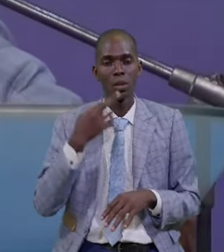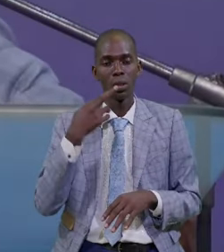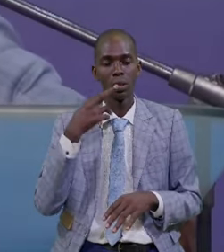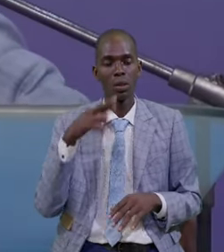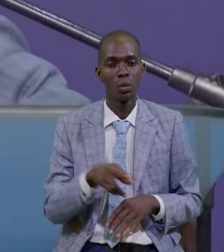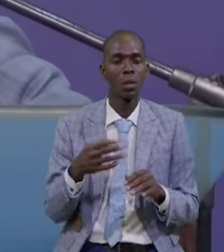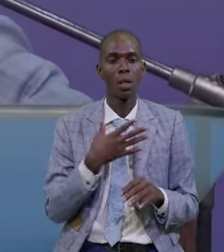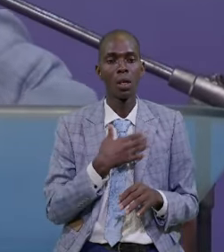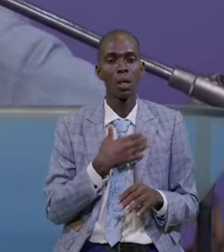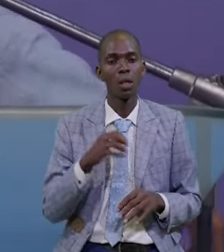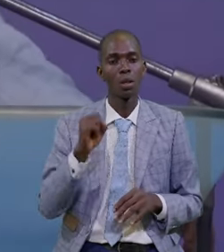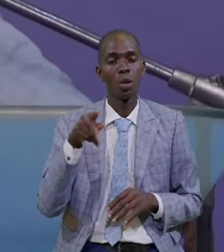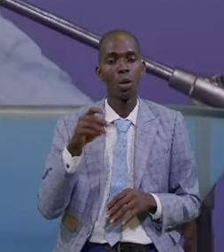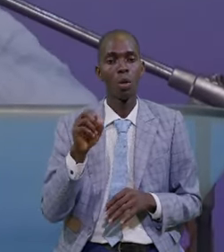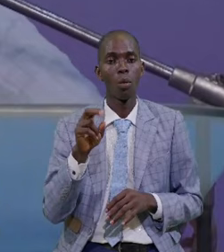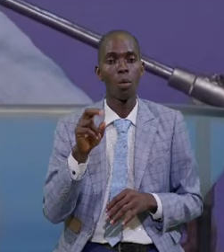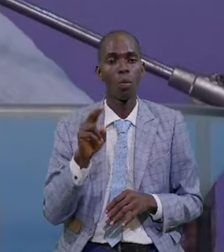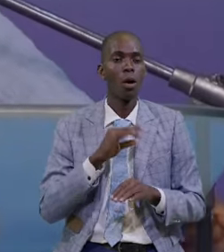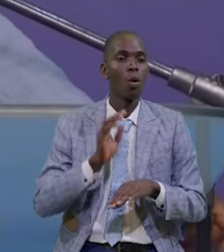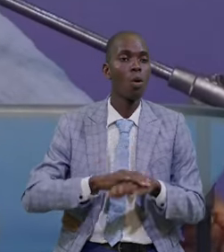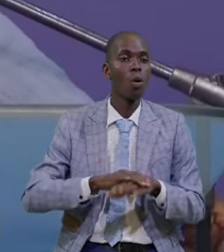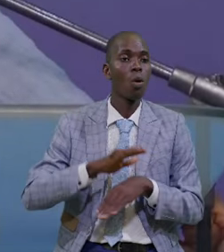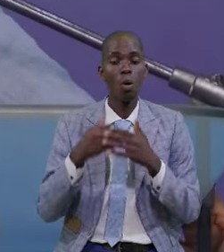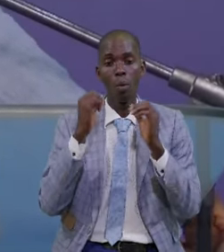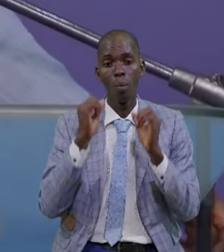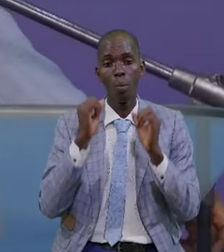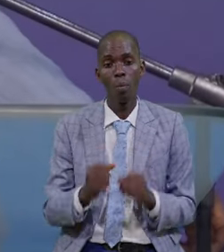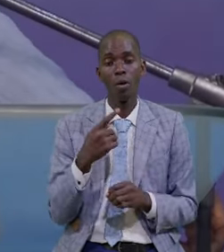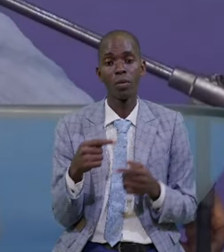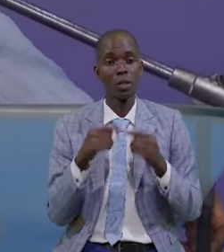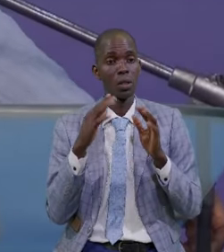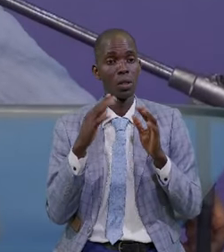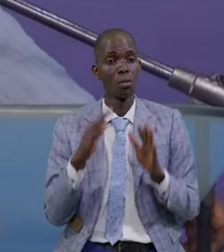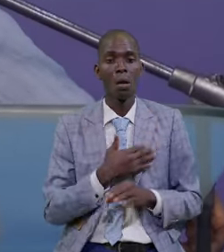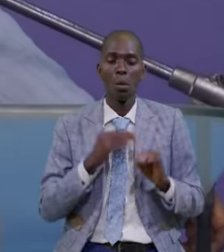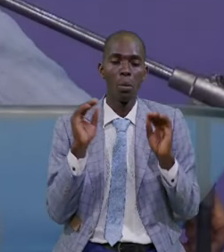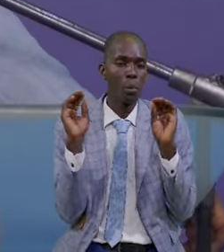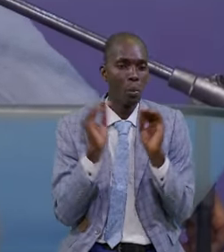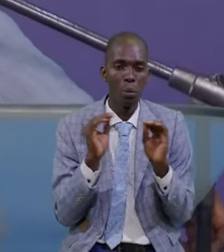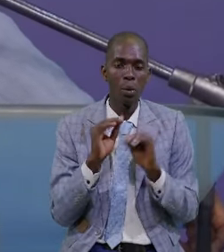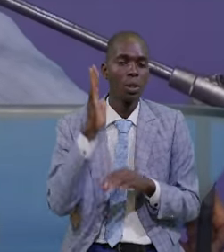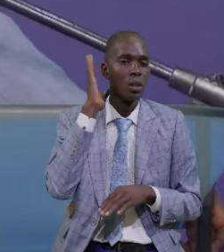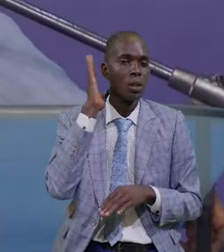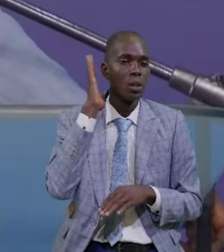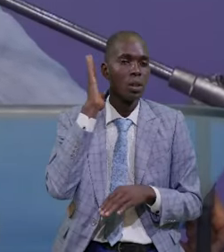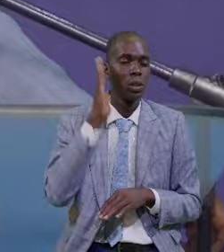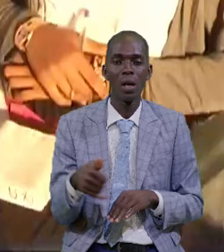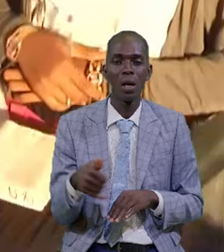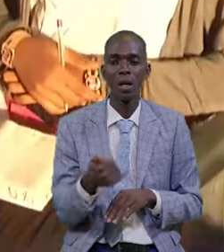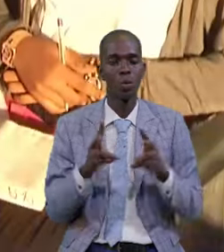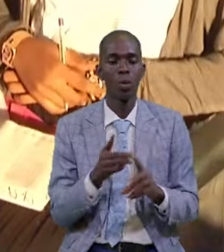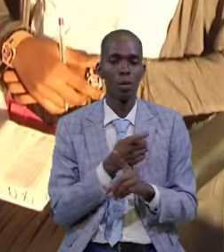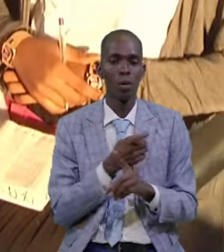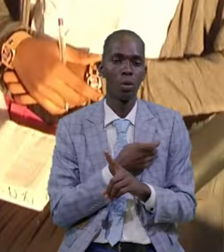over all the power of the enemy, and nothing shall by any means hurt you.